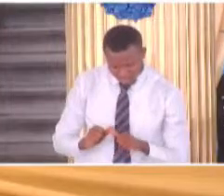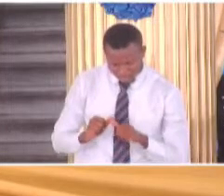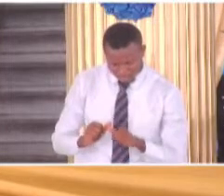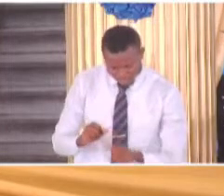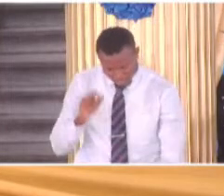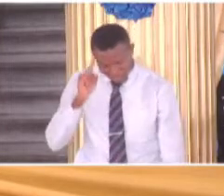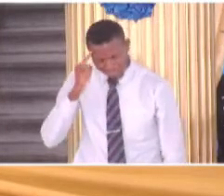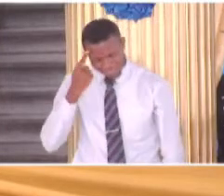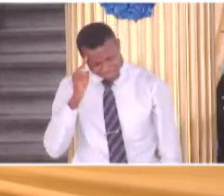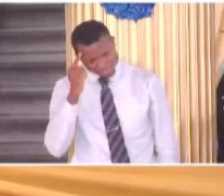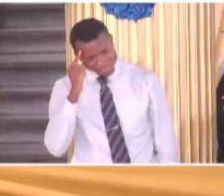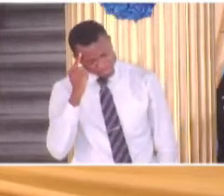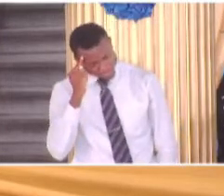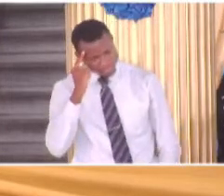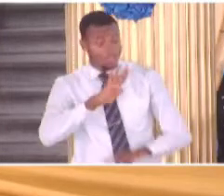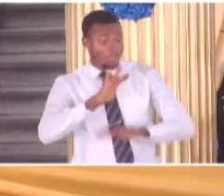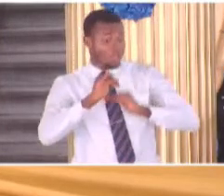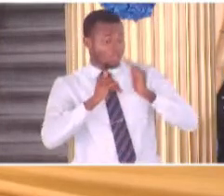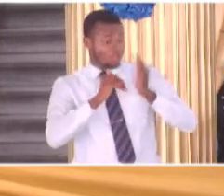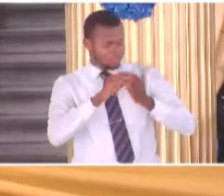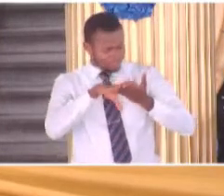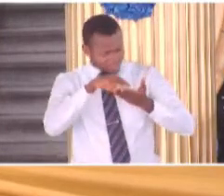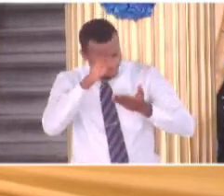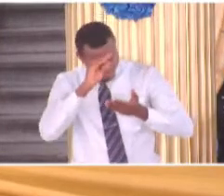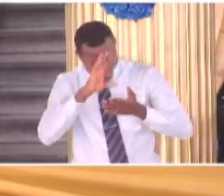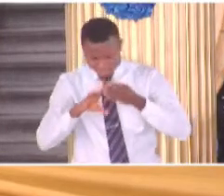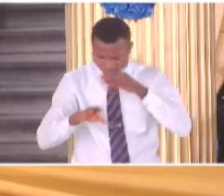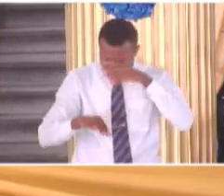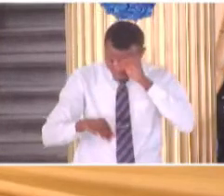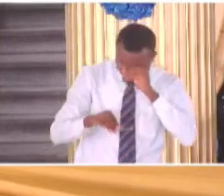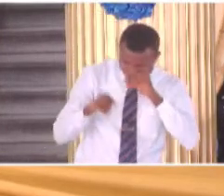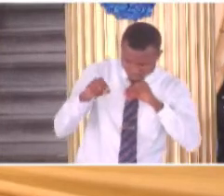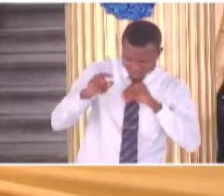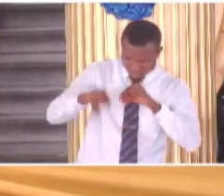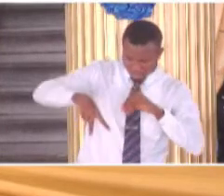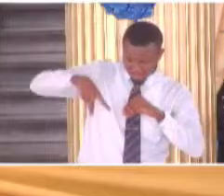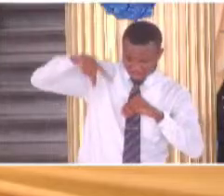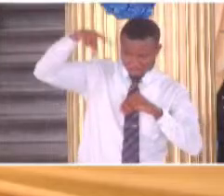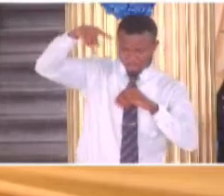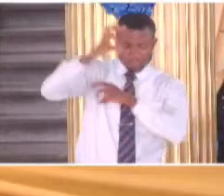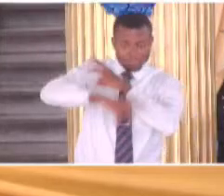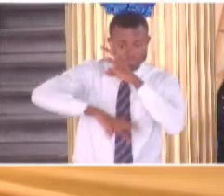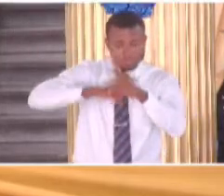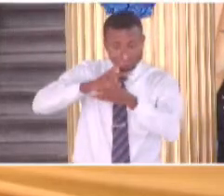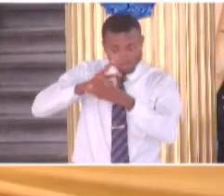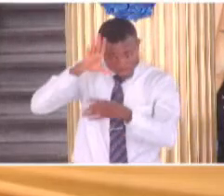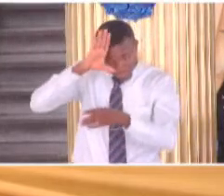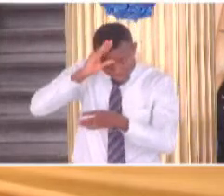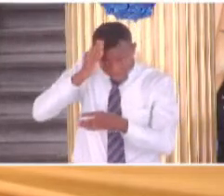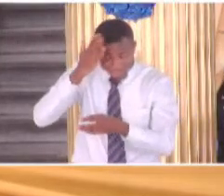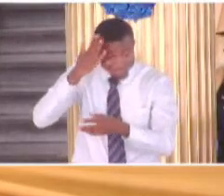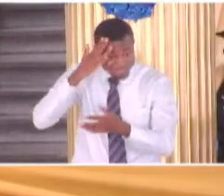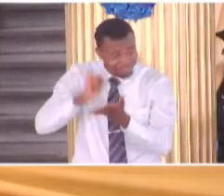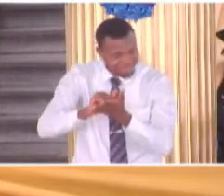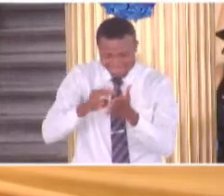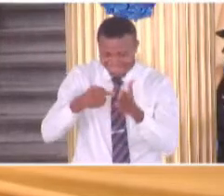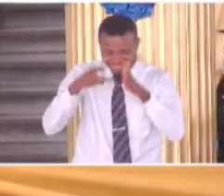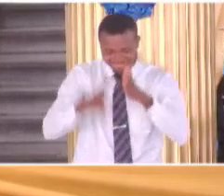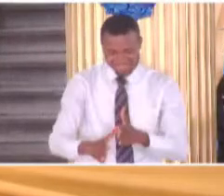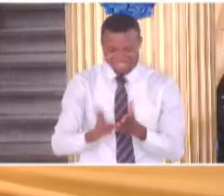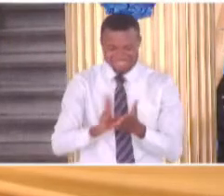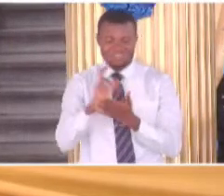dedication. As you step into the world, remember that you are not only representatives of the University of